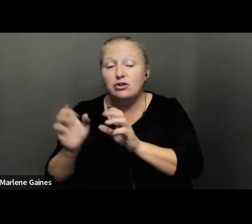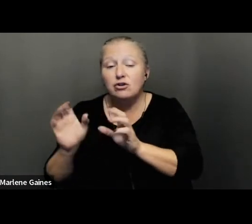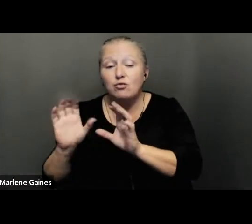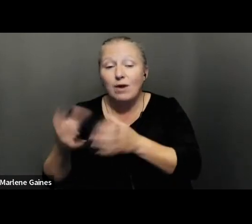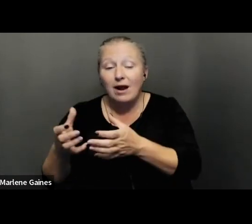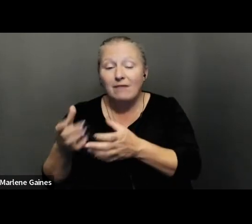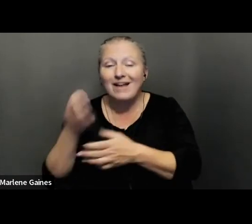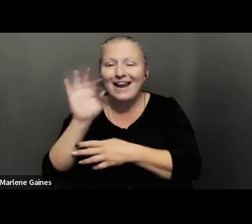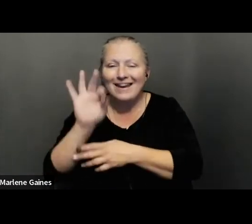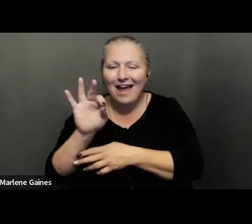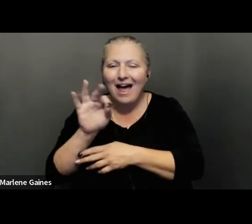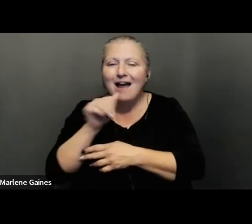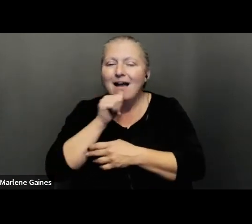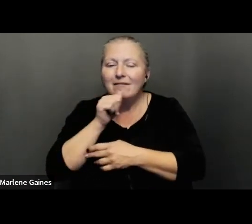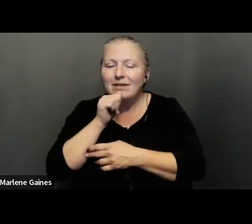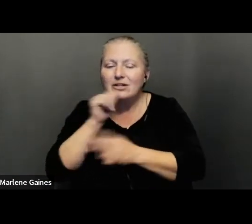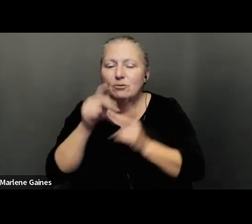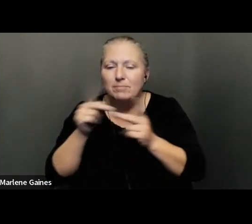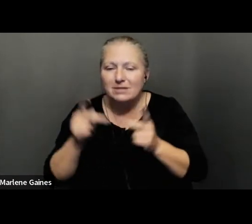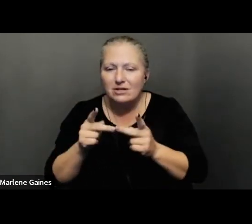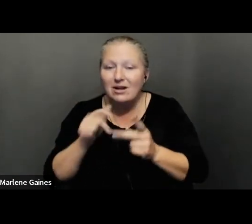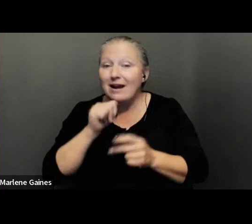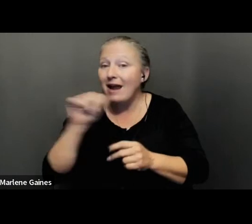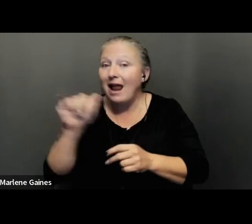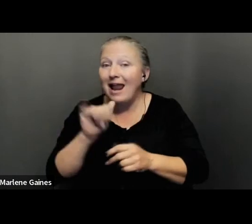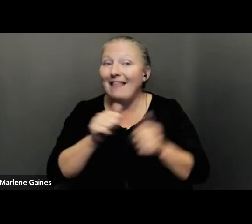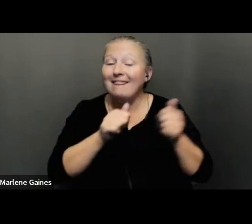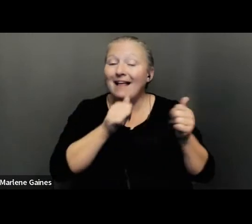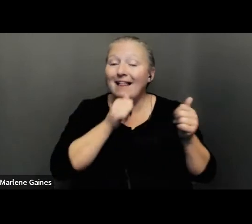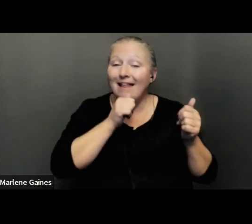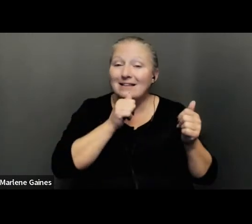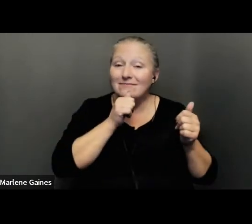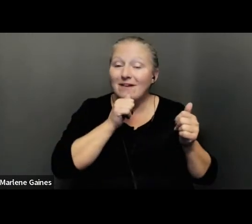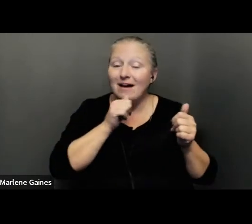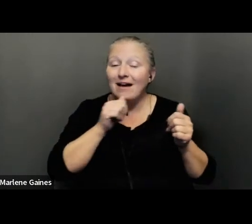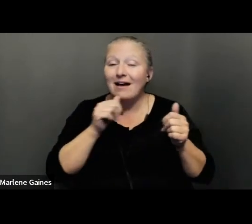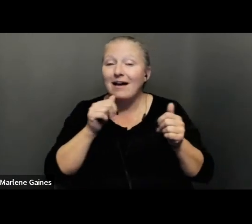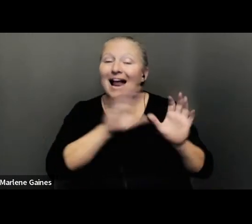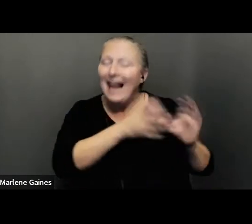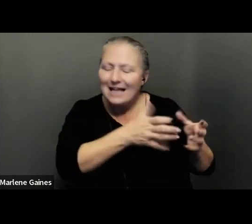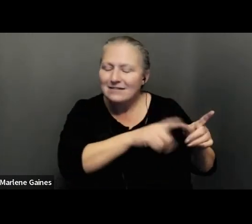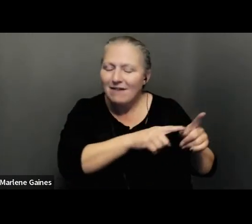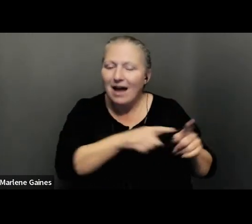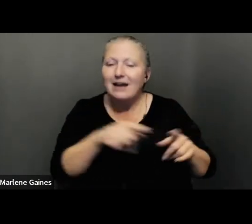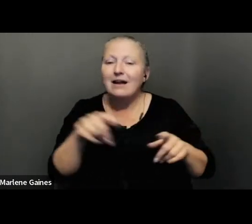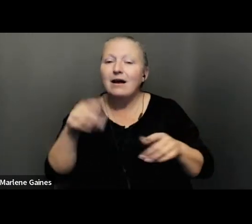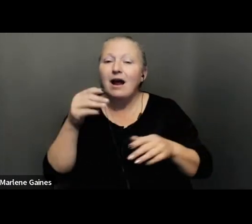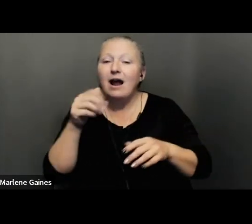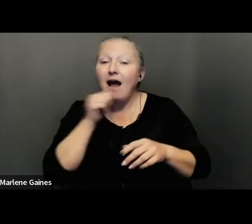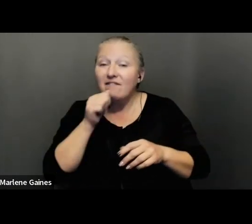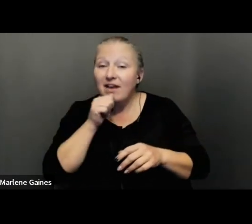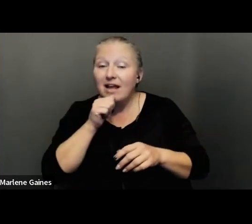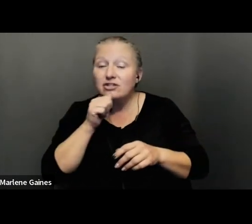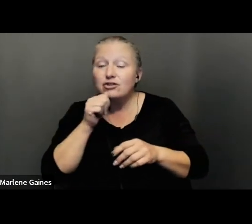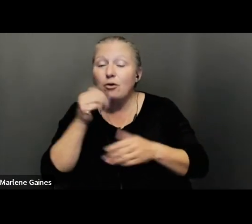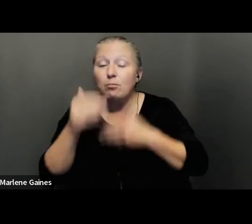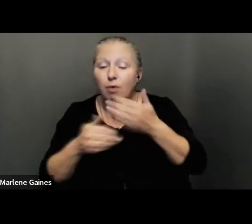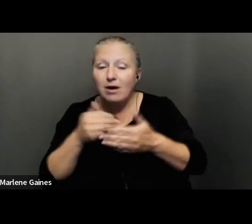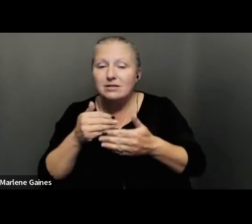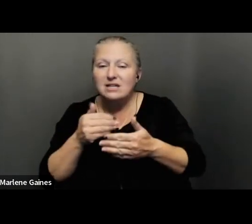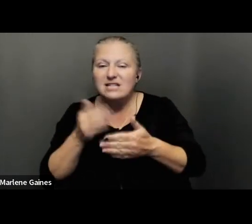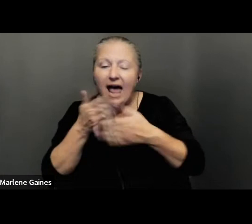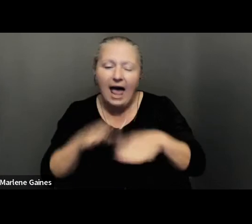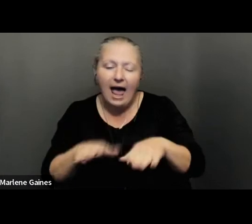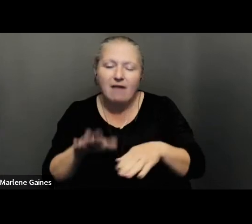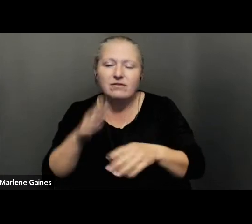9 confidential positions, and unlike the classified reclassification process, the confidential process happens on average every 4